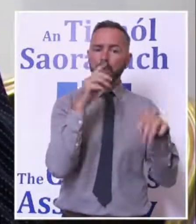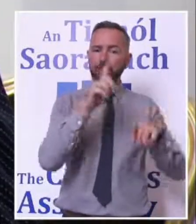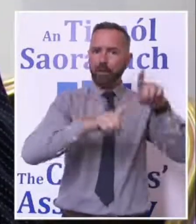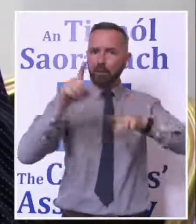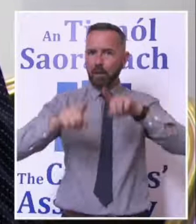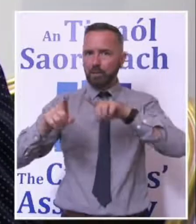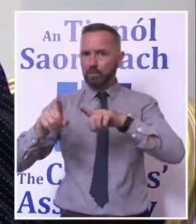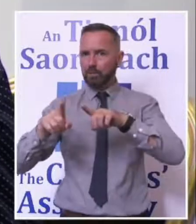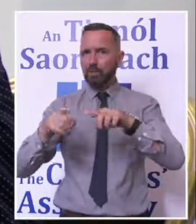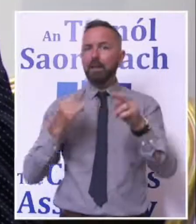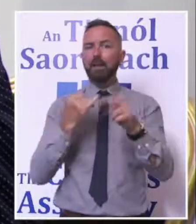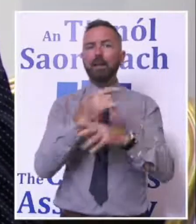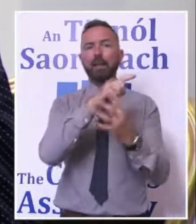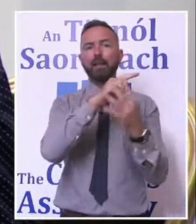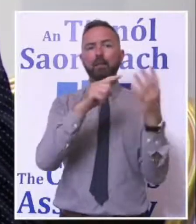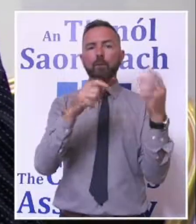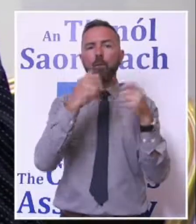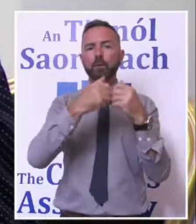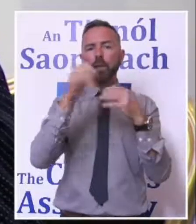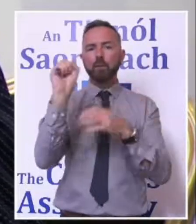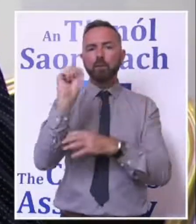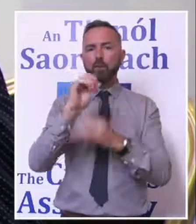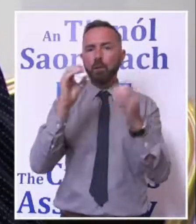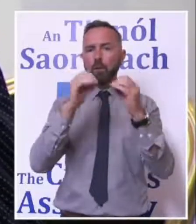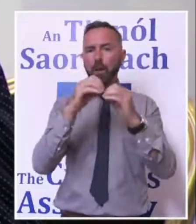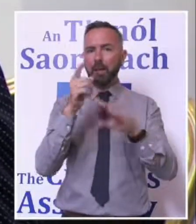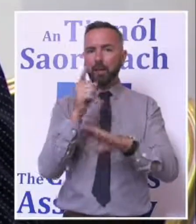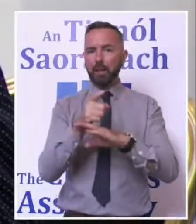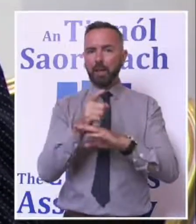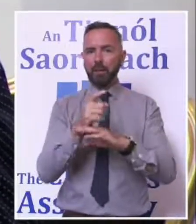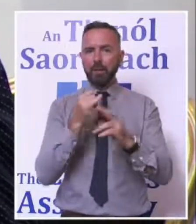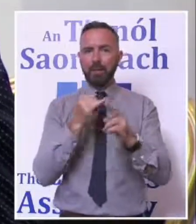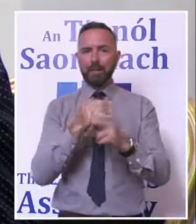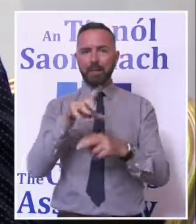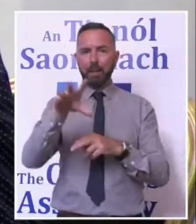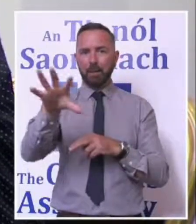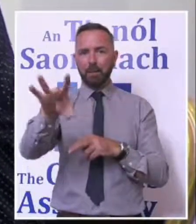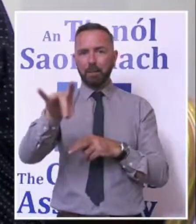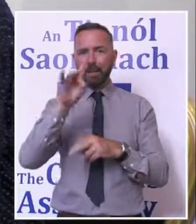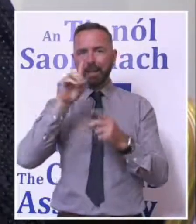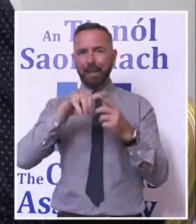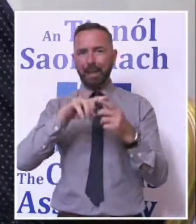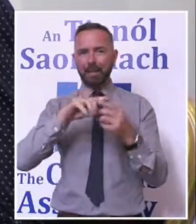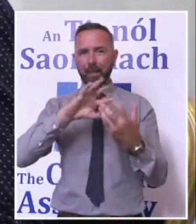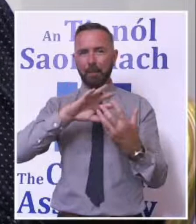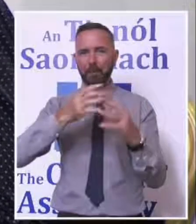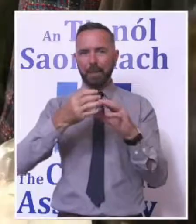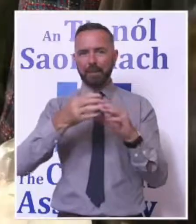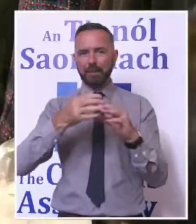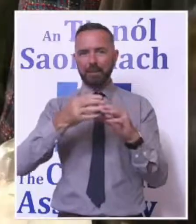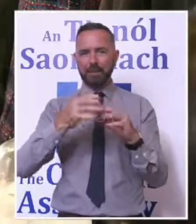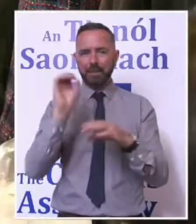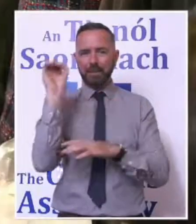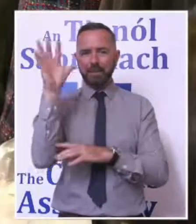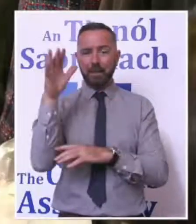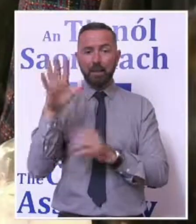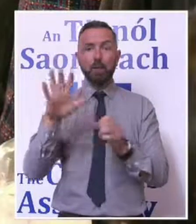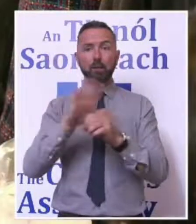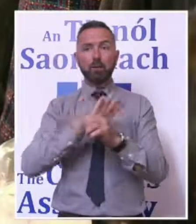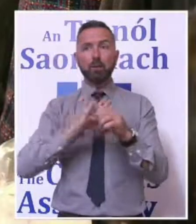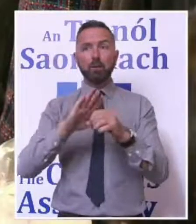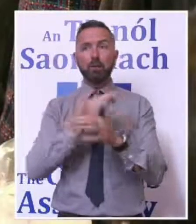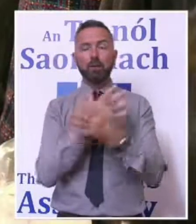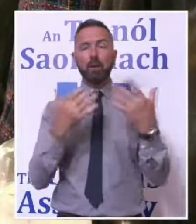even in the 4 that kind of Sean has mentioned there in the pick and mix slide, they cover a lot, and obviously you have